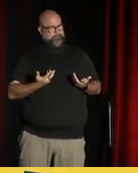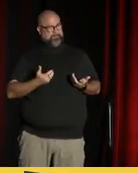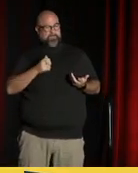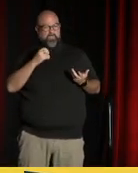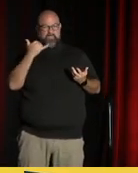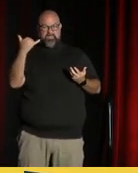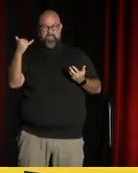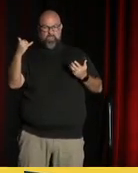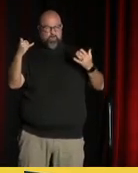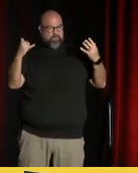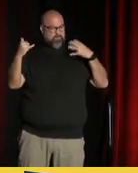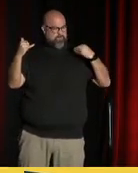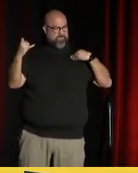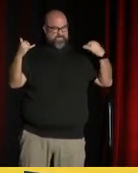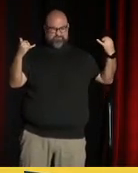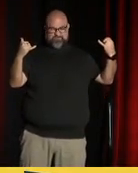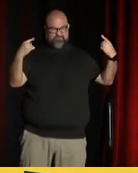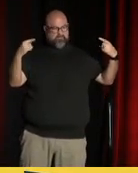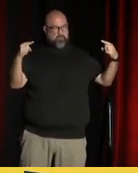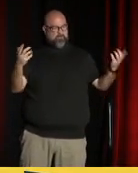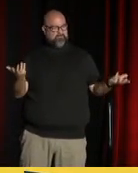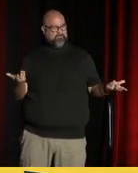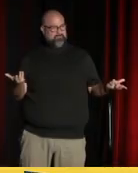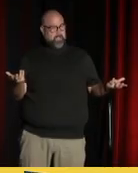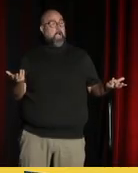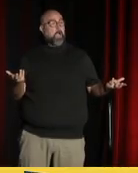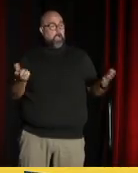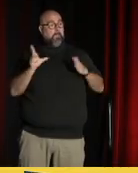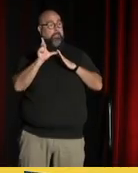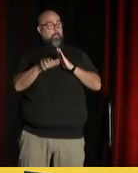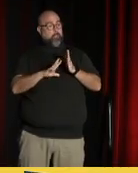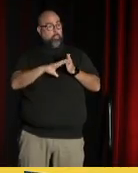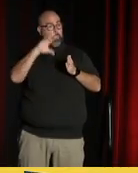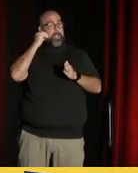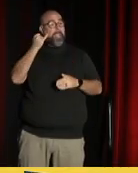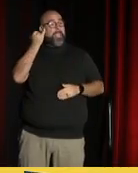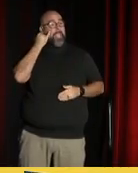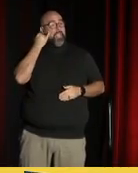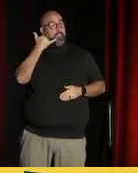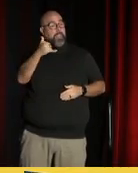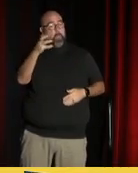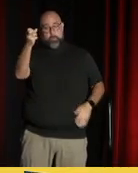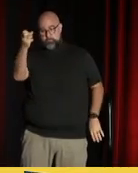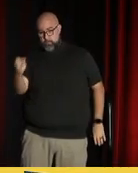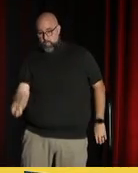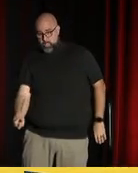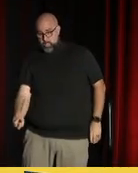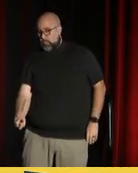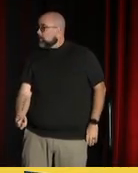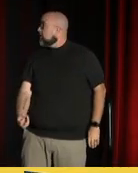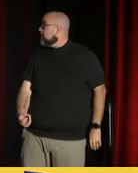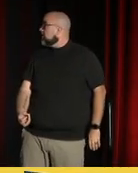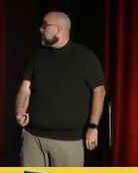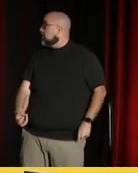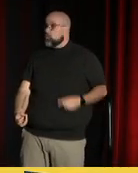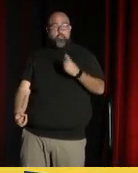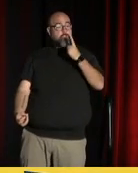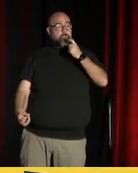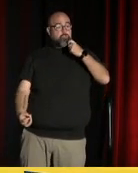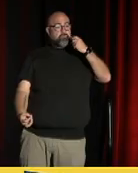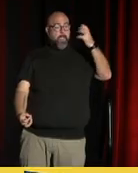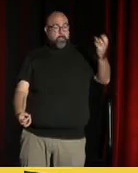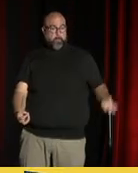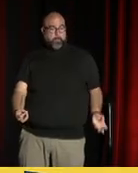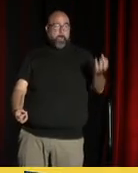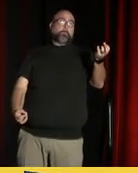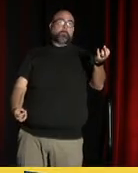yellow pom-pom and the white pom-pom were for, but I found out. If you pull on the yellow pom-pom, the red pom-pom becomes